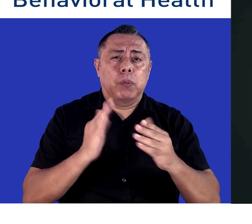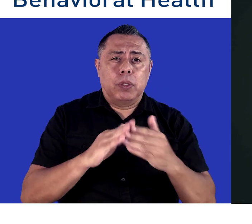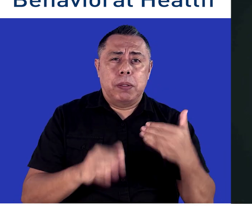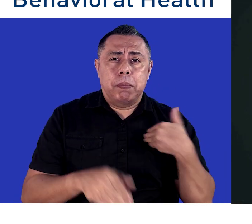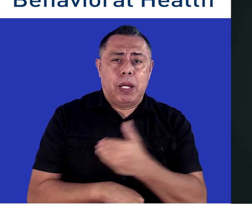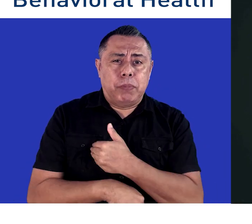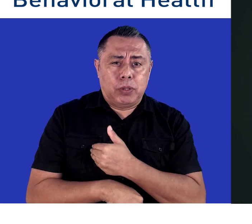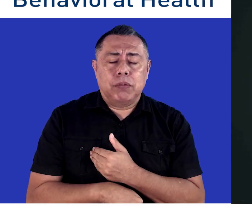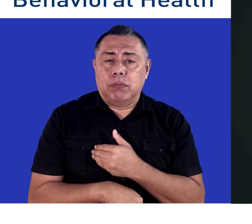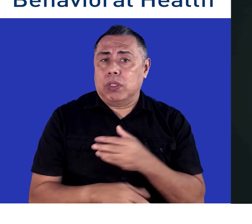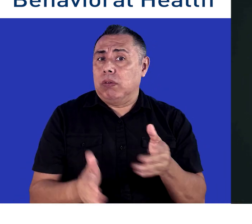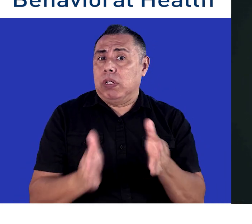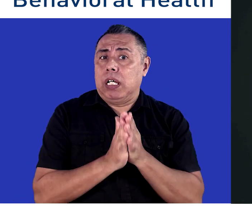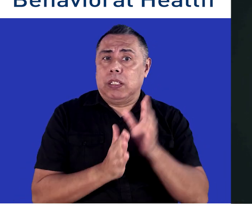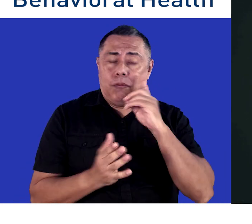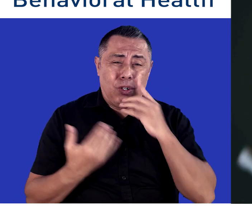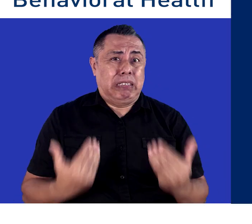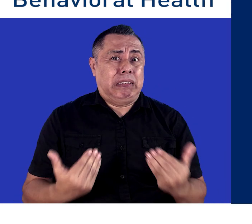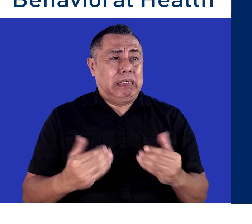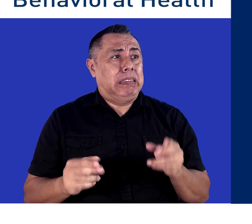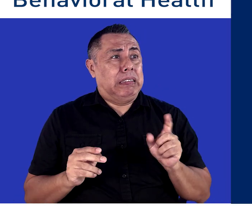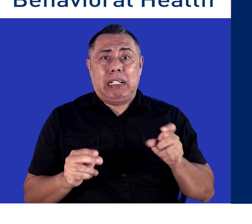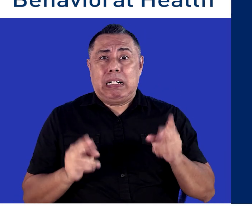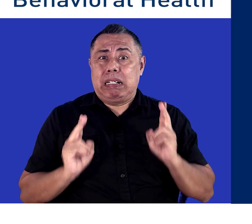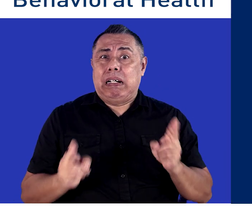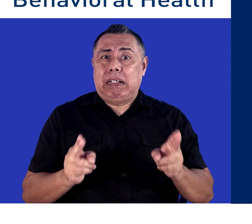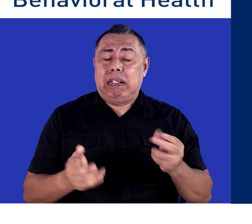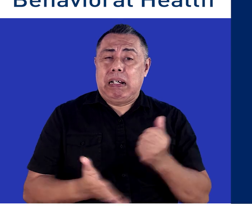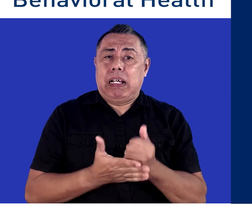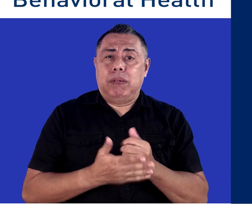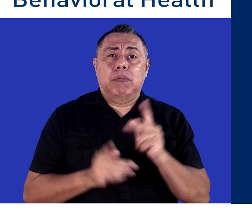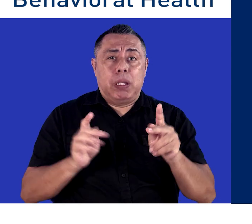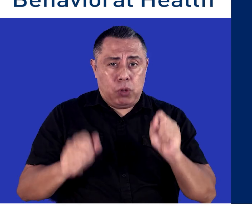urgent behavioral health support. People can call